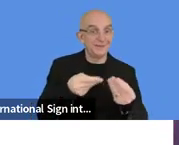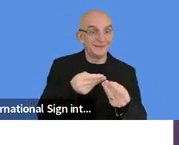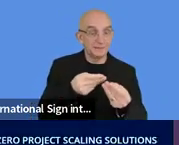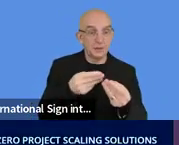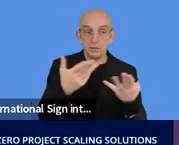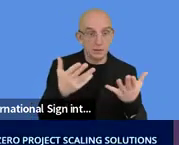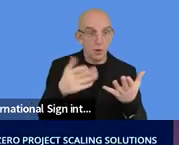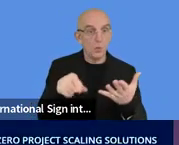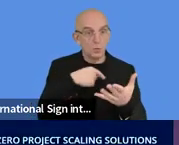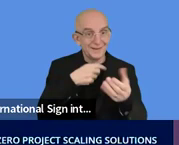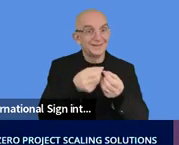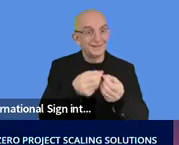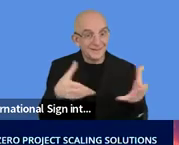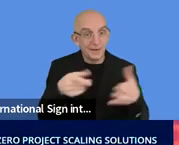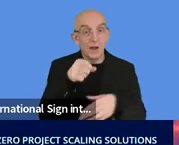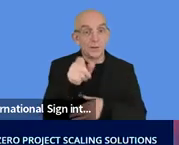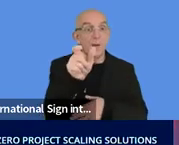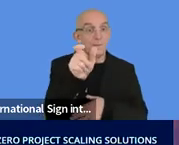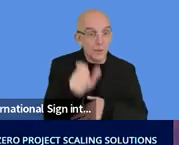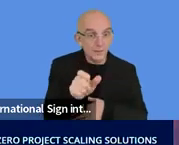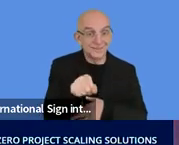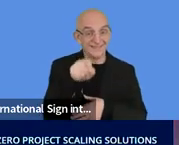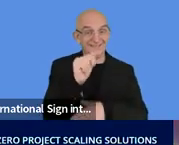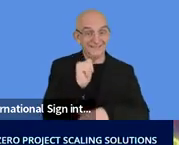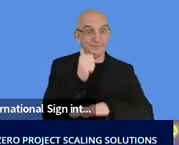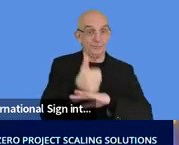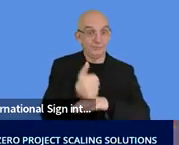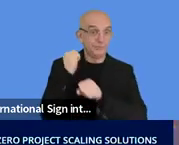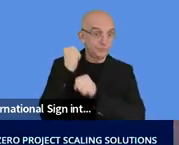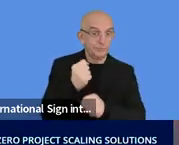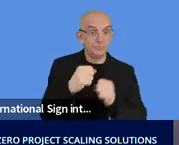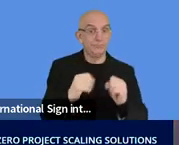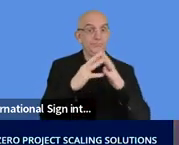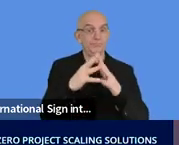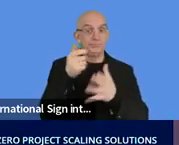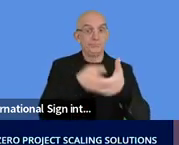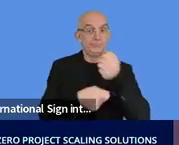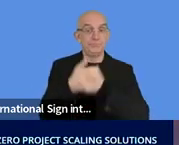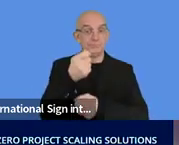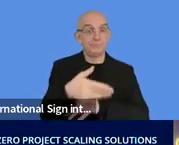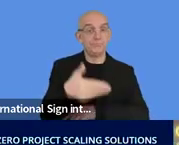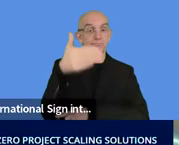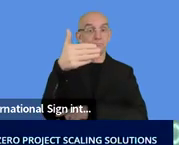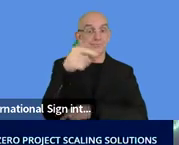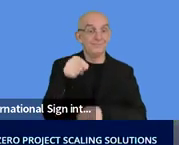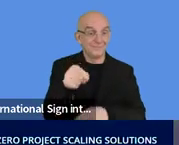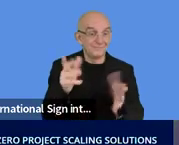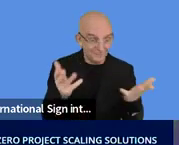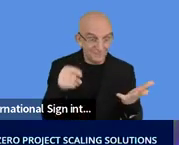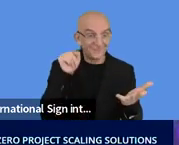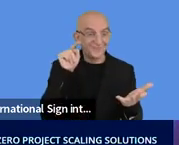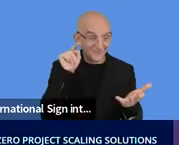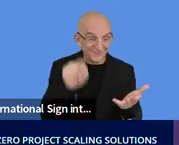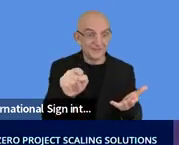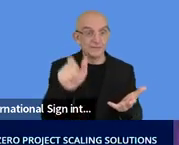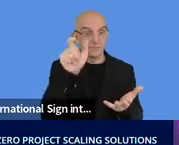initiative individually, and we try to understand where they're going and where they came from. And this Scaling Solutions program is brought to you by the Essl